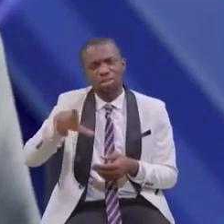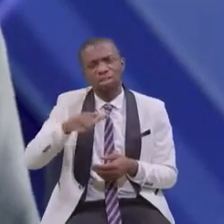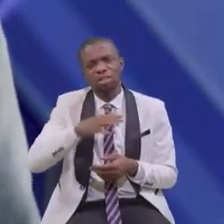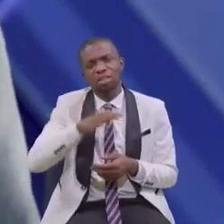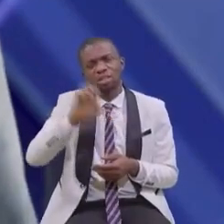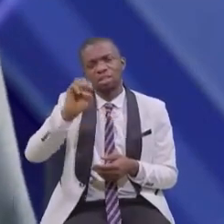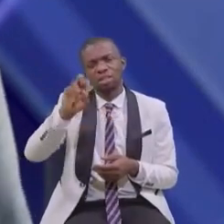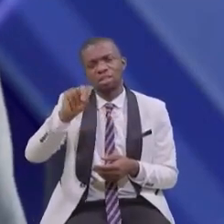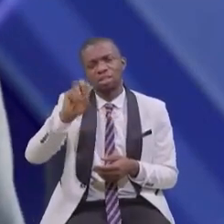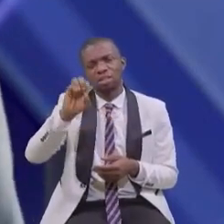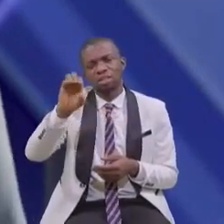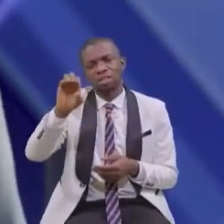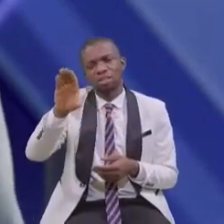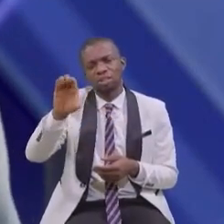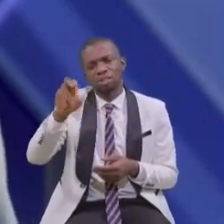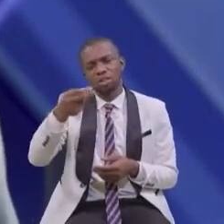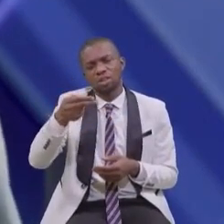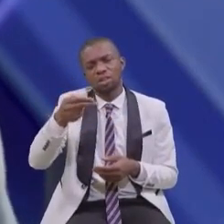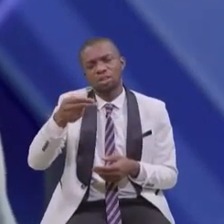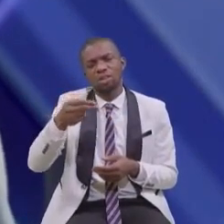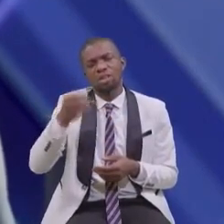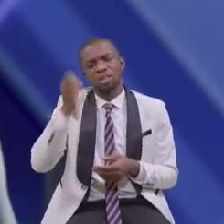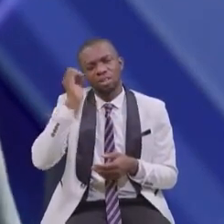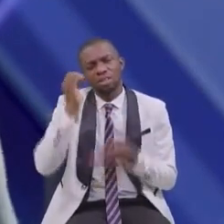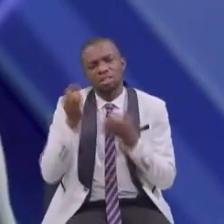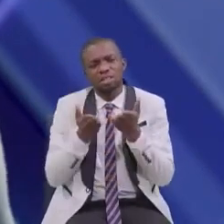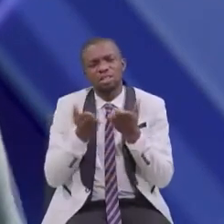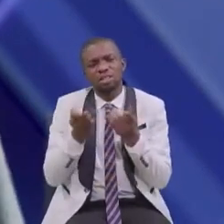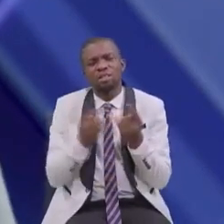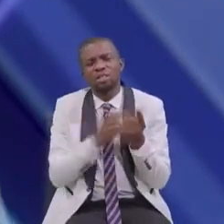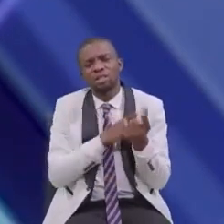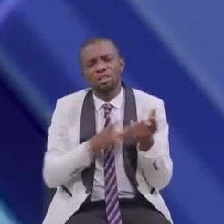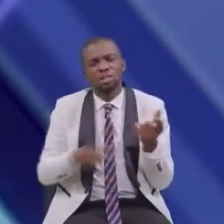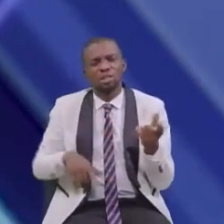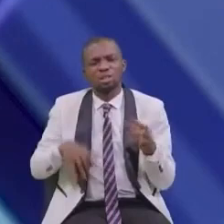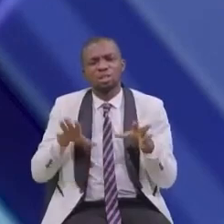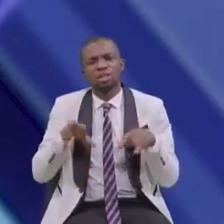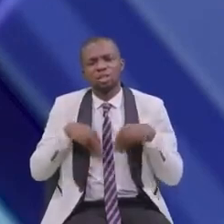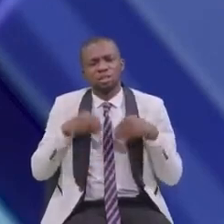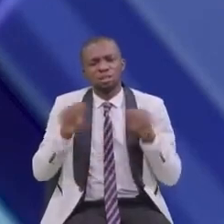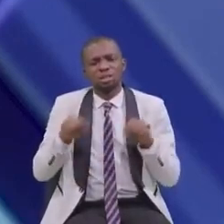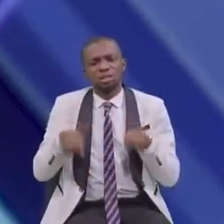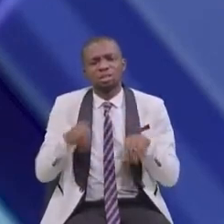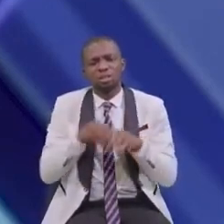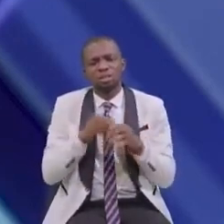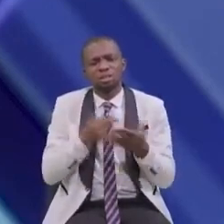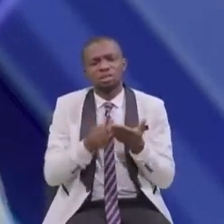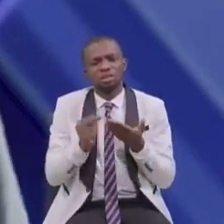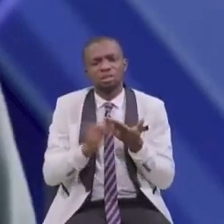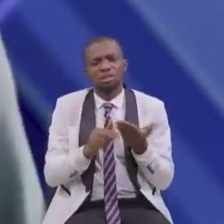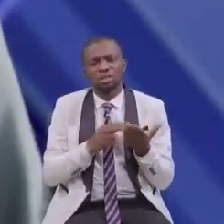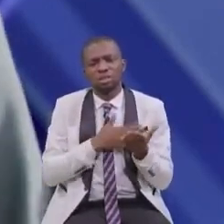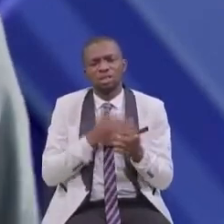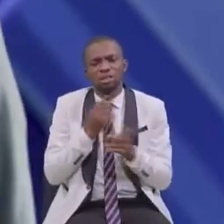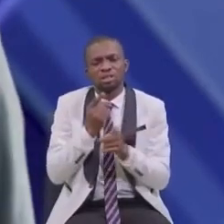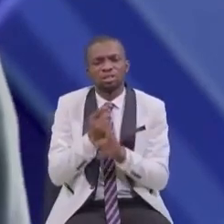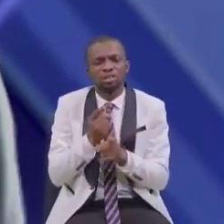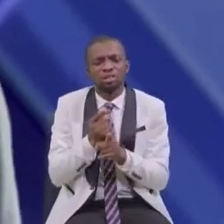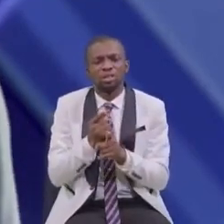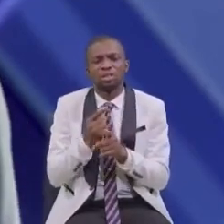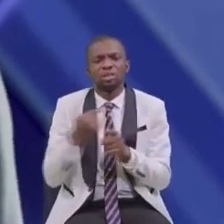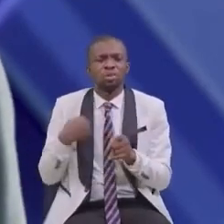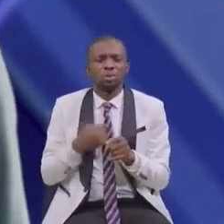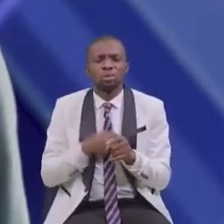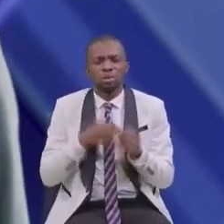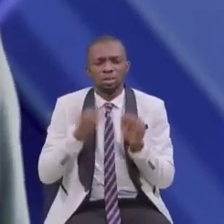he served the Lord acceptably in holiness and uprightness. We can. If we call upon the